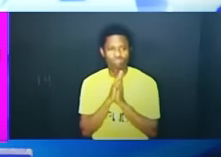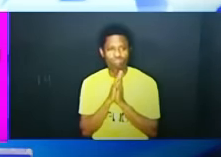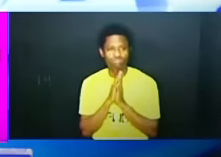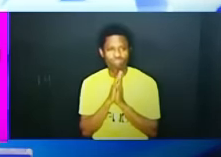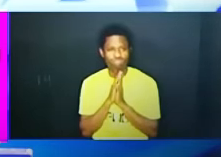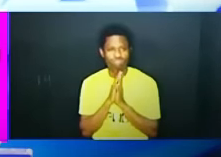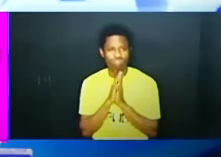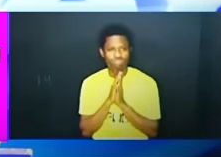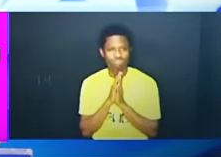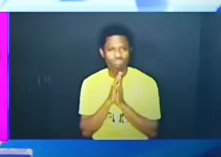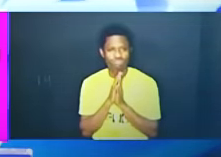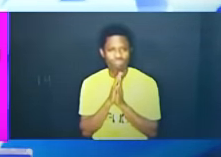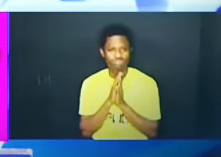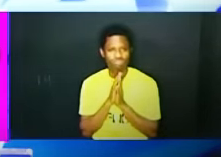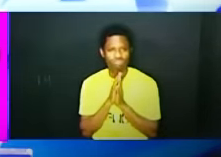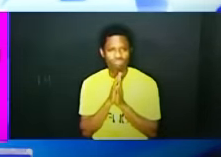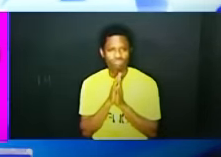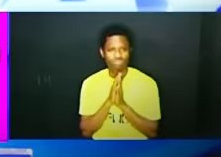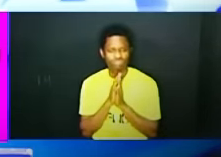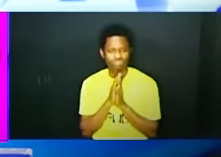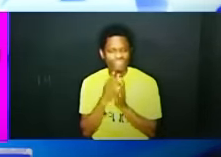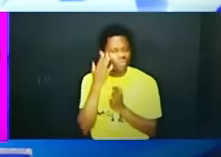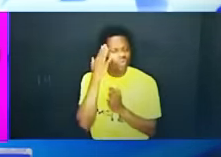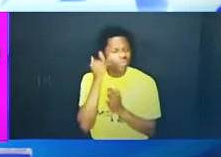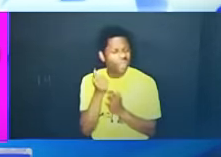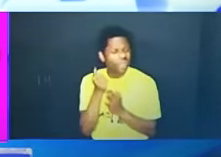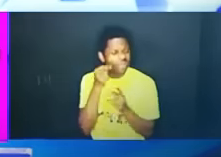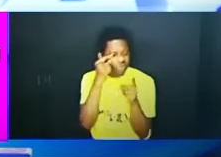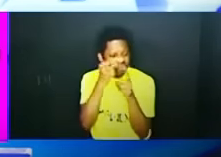Why is the word worship repeated?